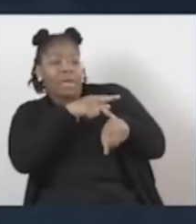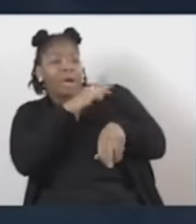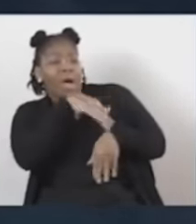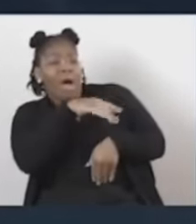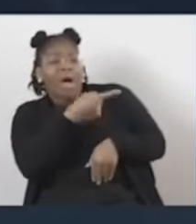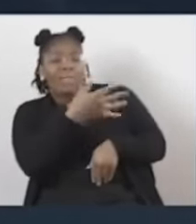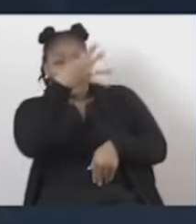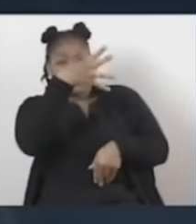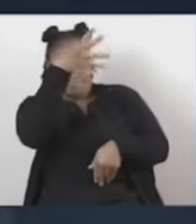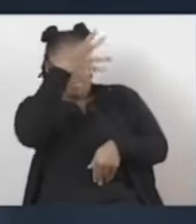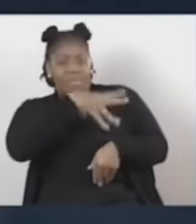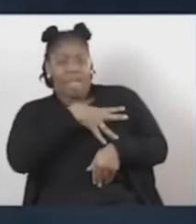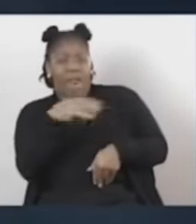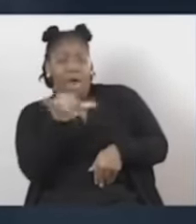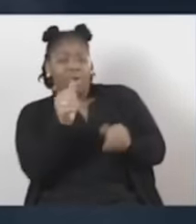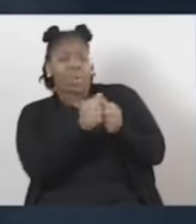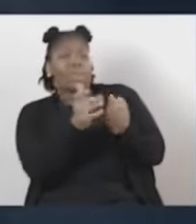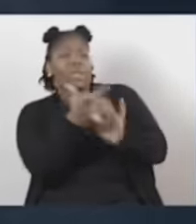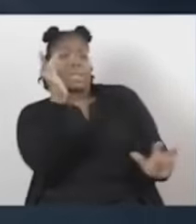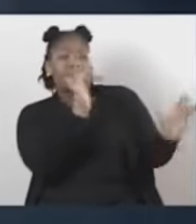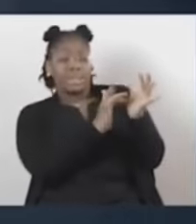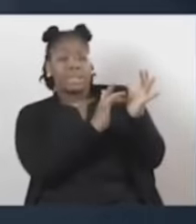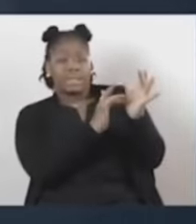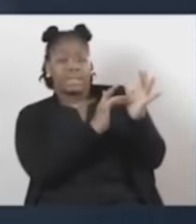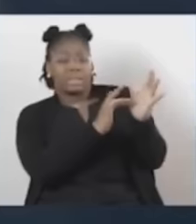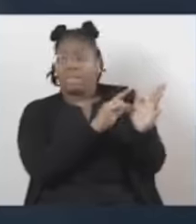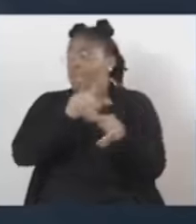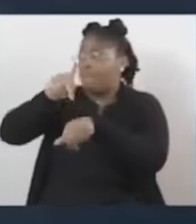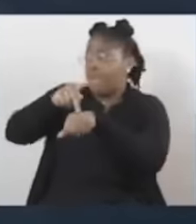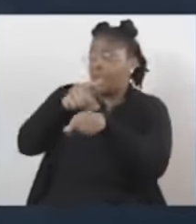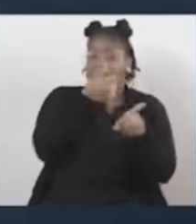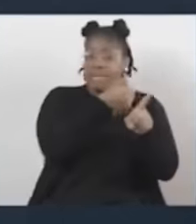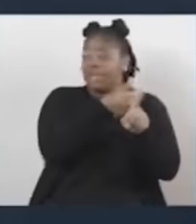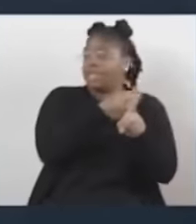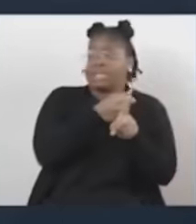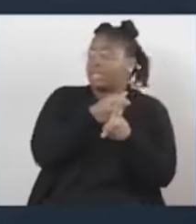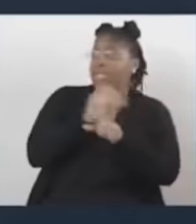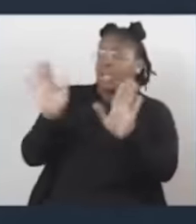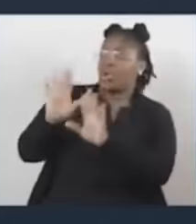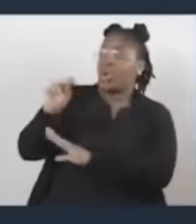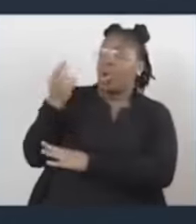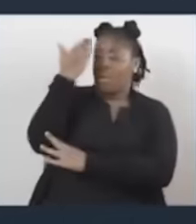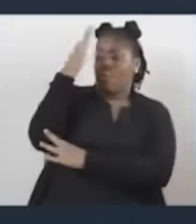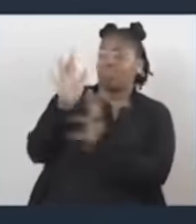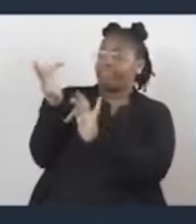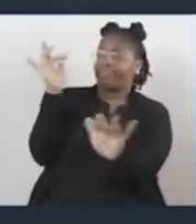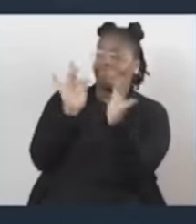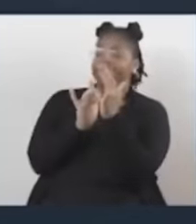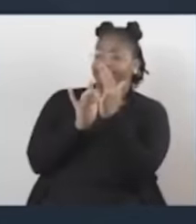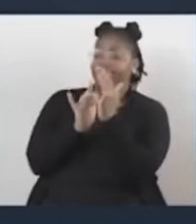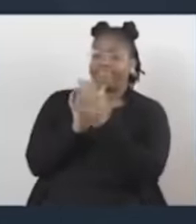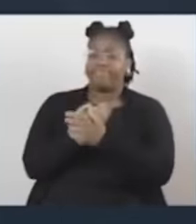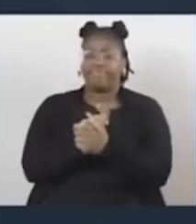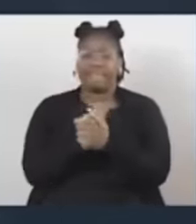man too was with him." But he denied it and said, "Woman, I don't know him." And